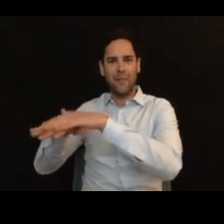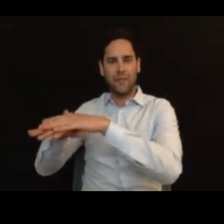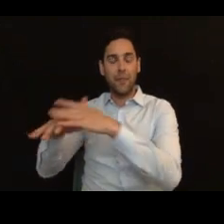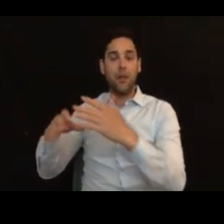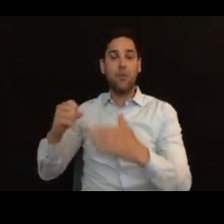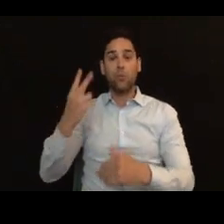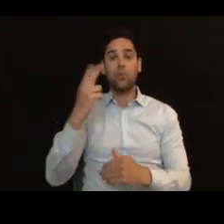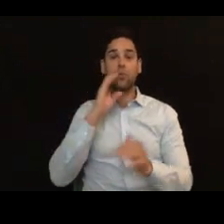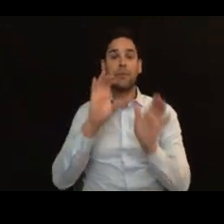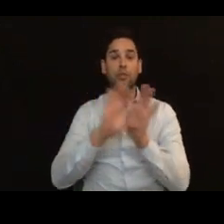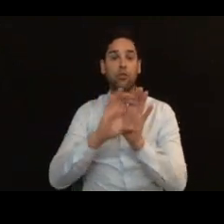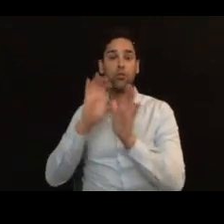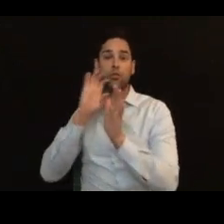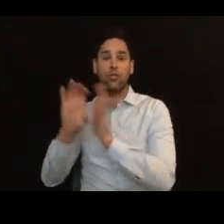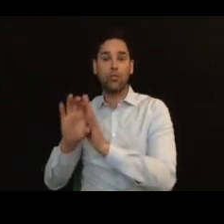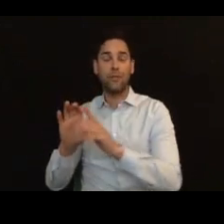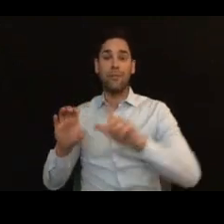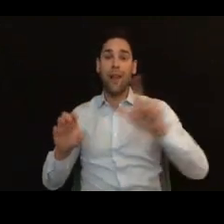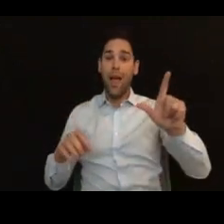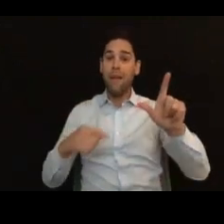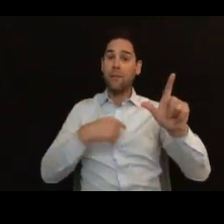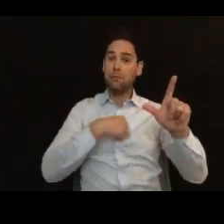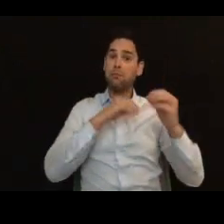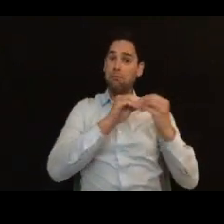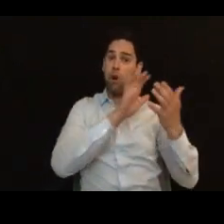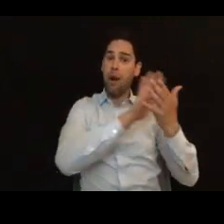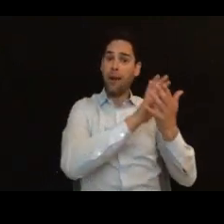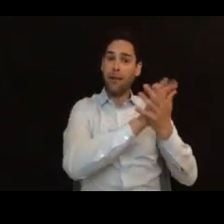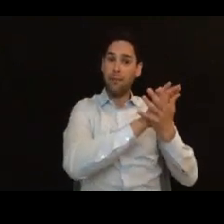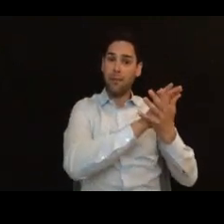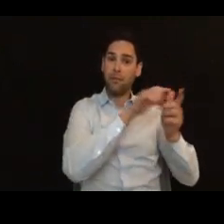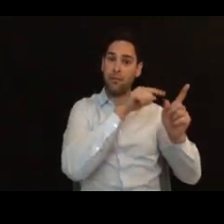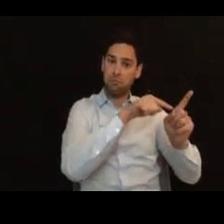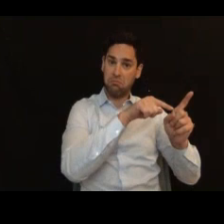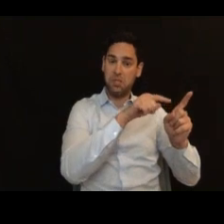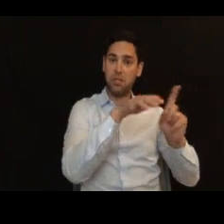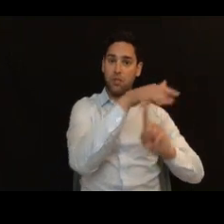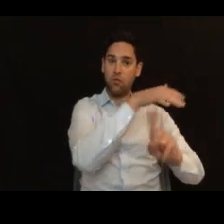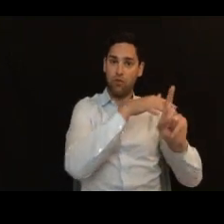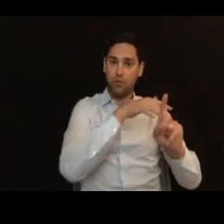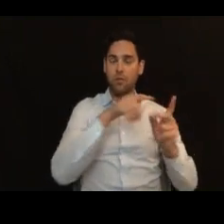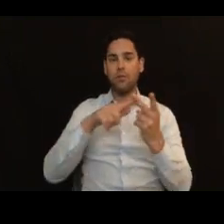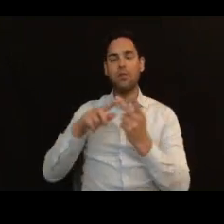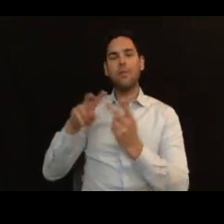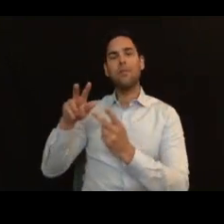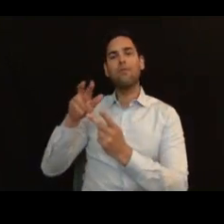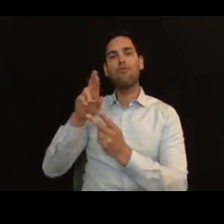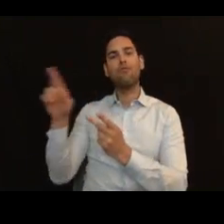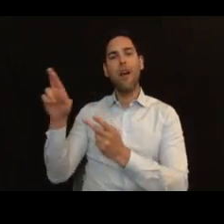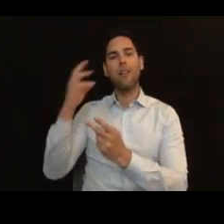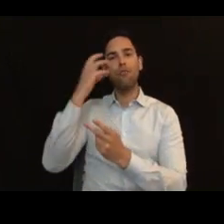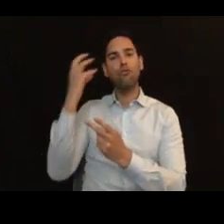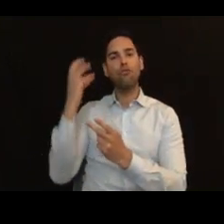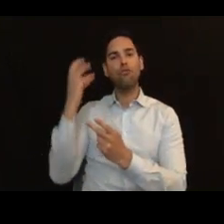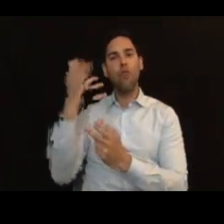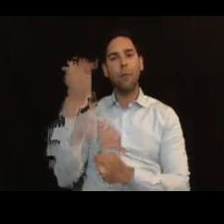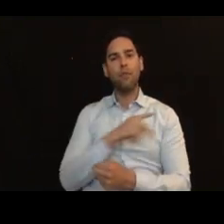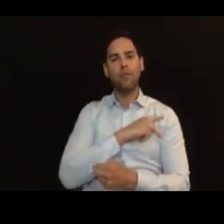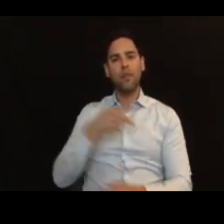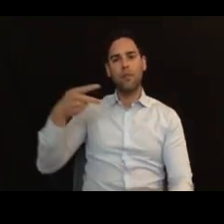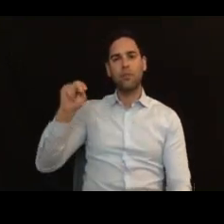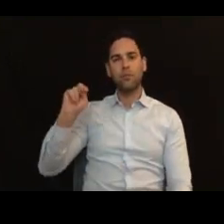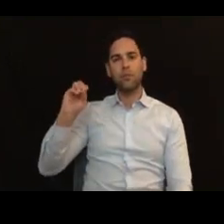situation, and on the right, that's my drag persona Novelli. I'm actually so I've been performing in drag for